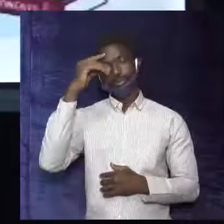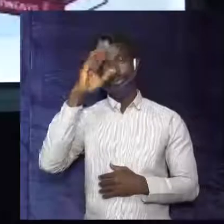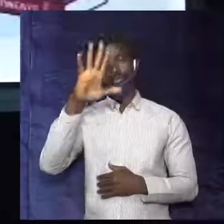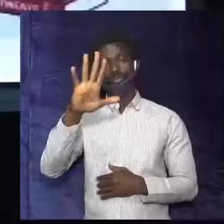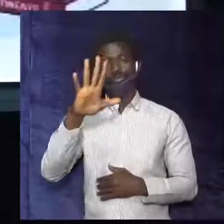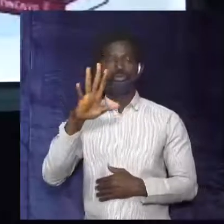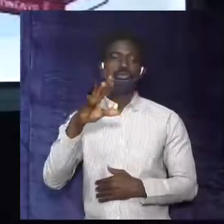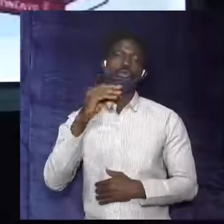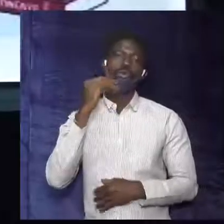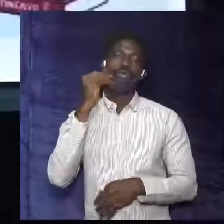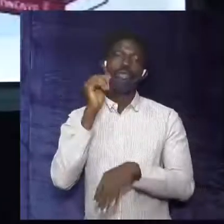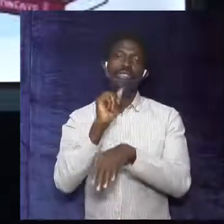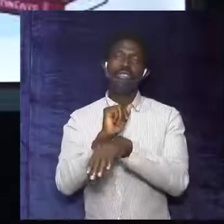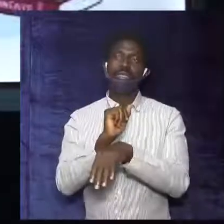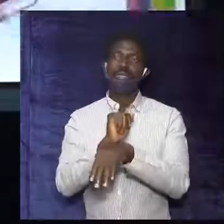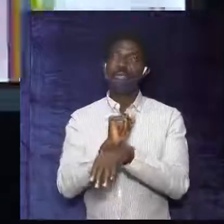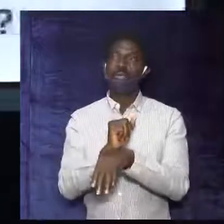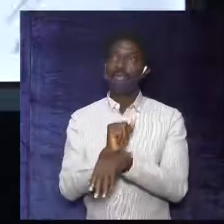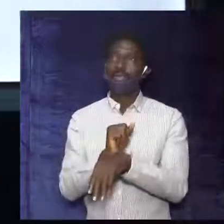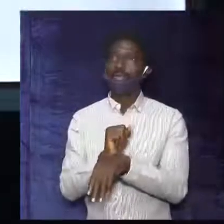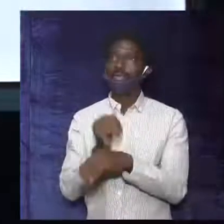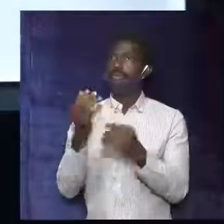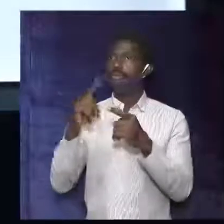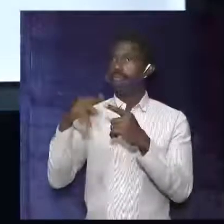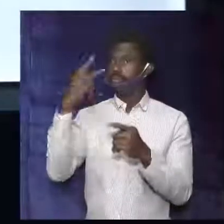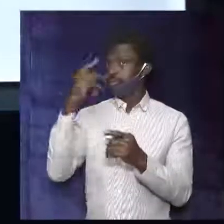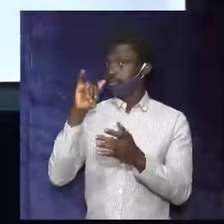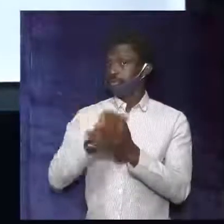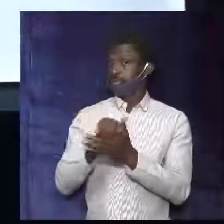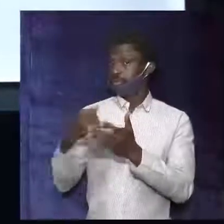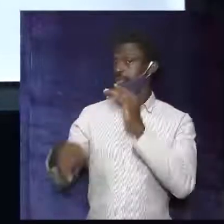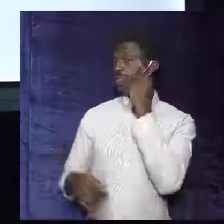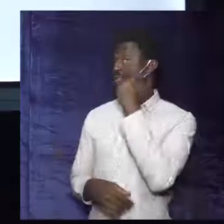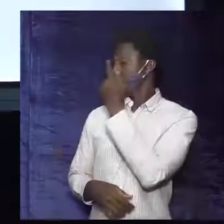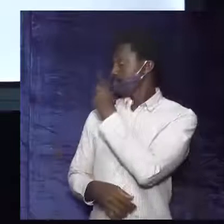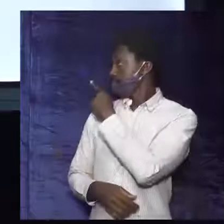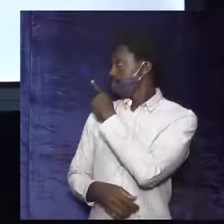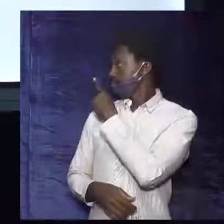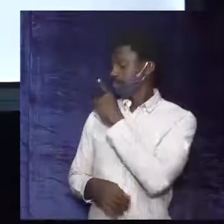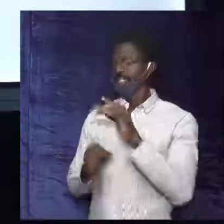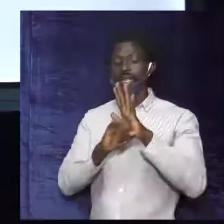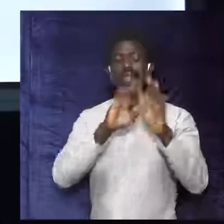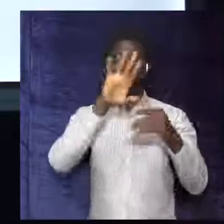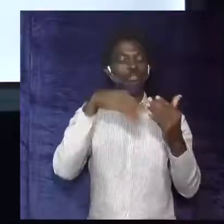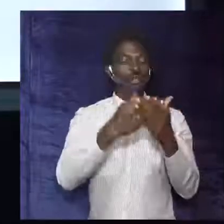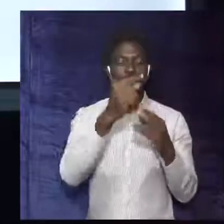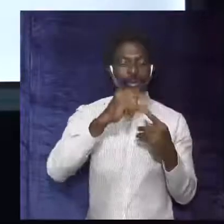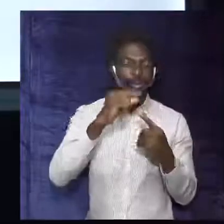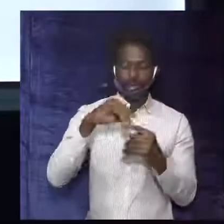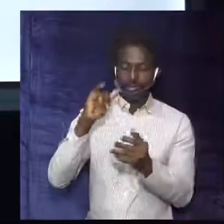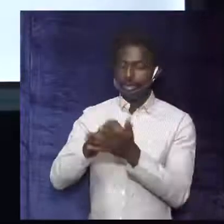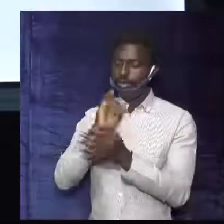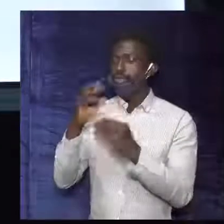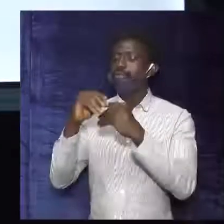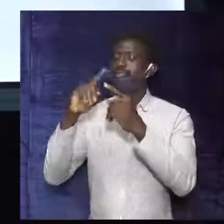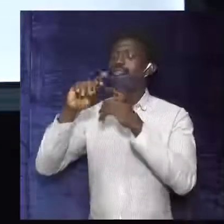now for your assignment, I want you to capture this diagram. You're going to identify all the angles that are vertically